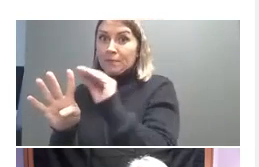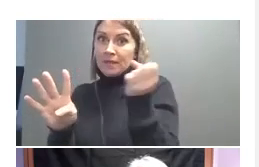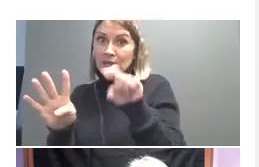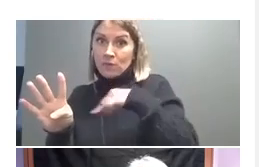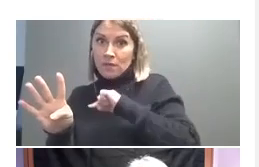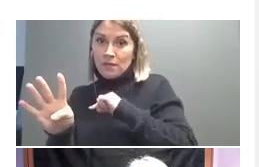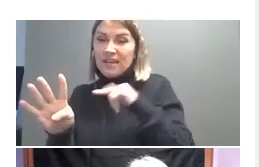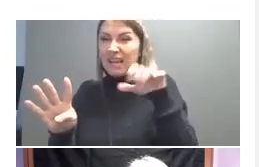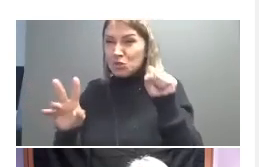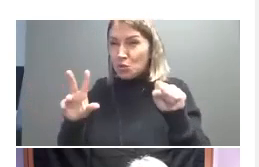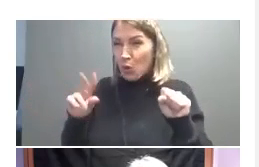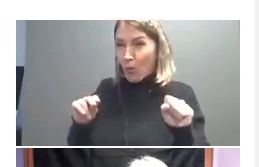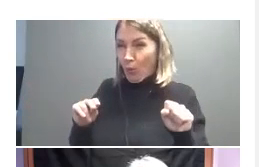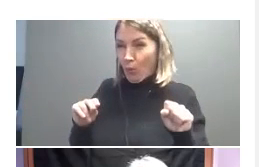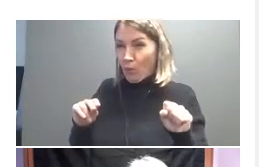Yes or no?